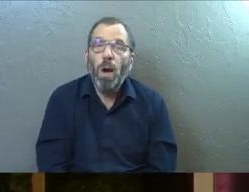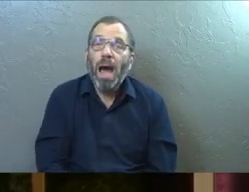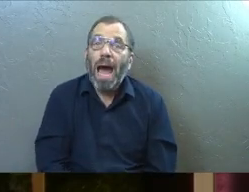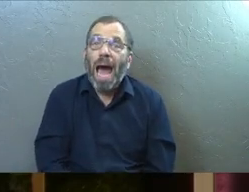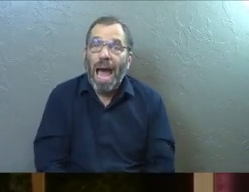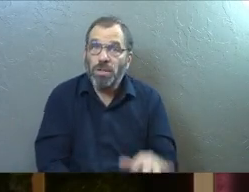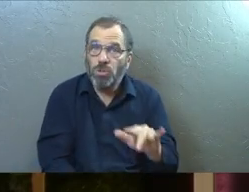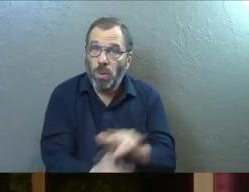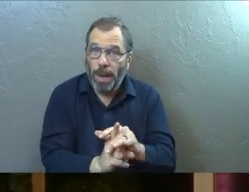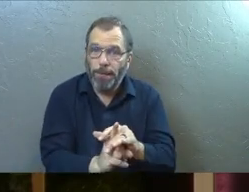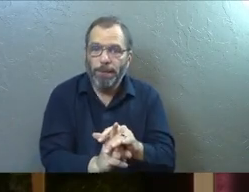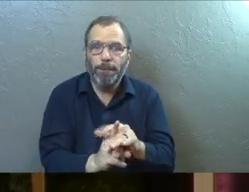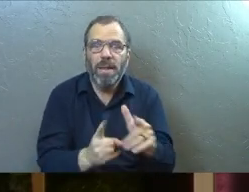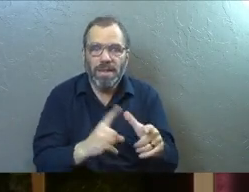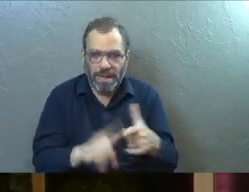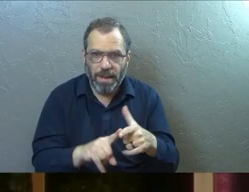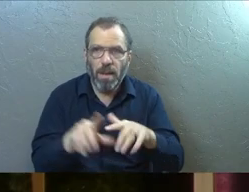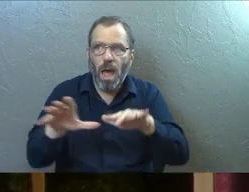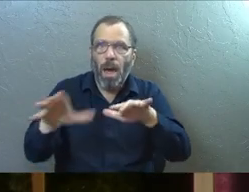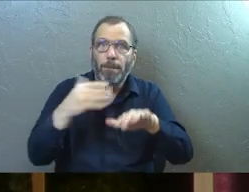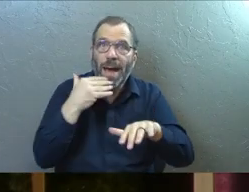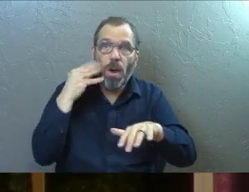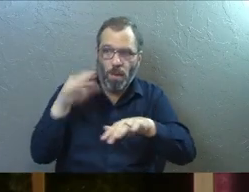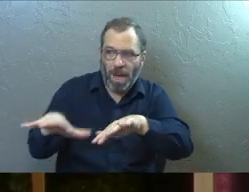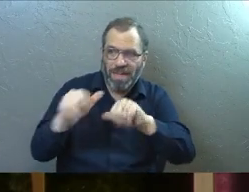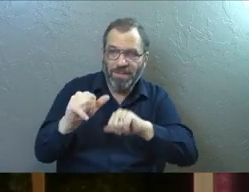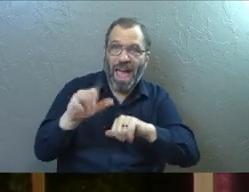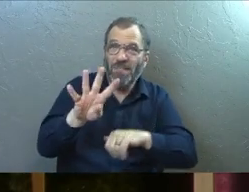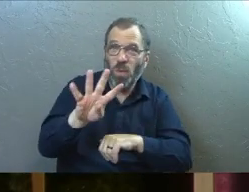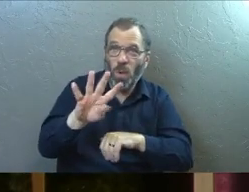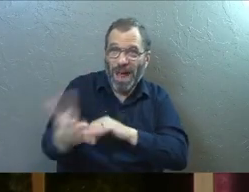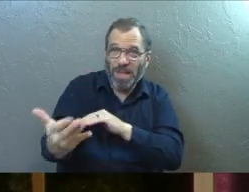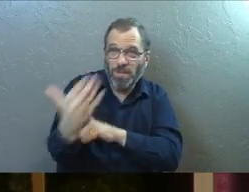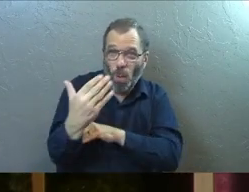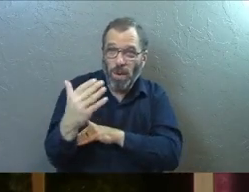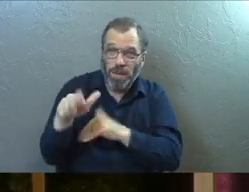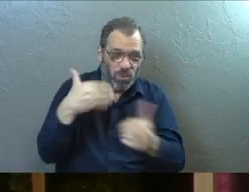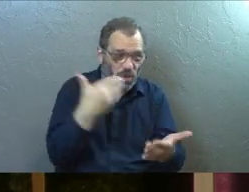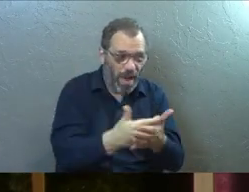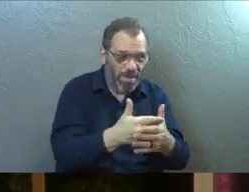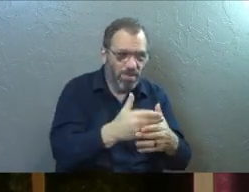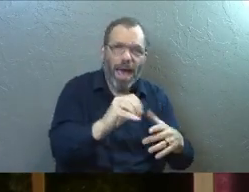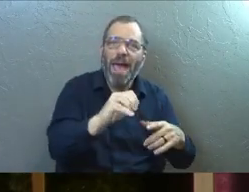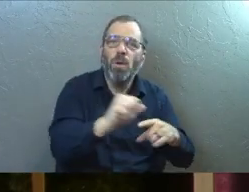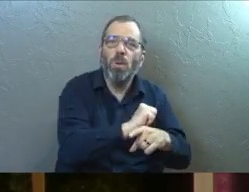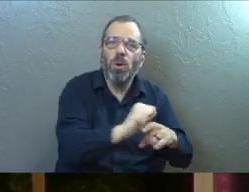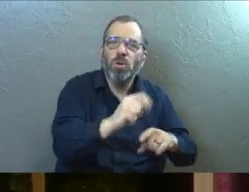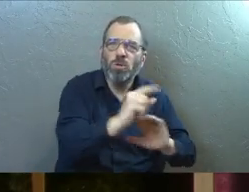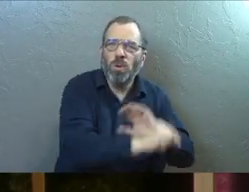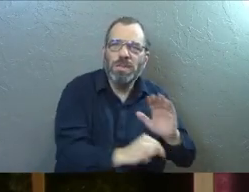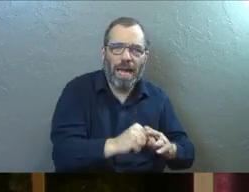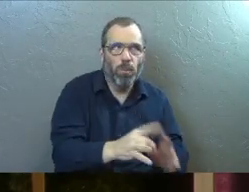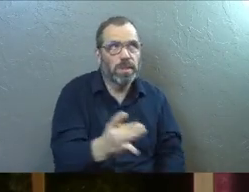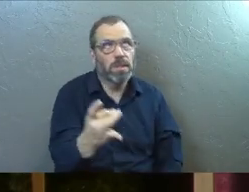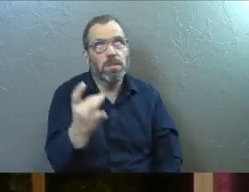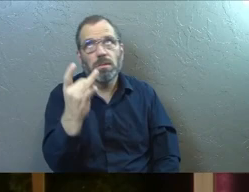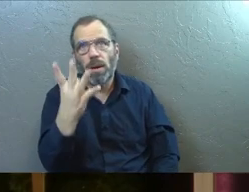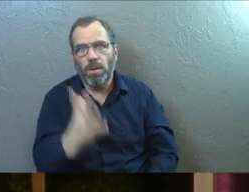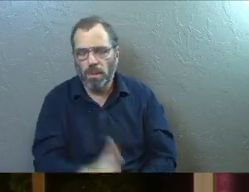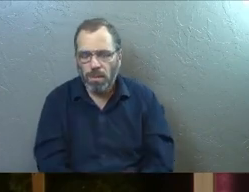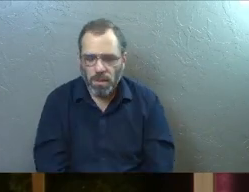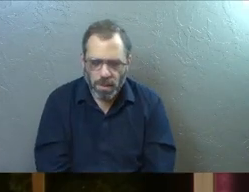kind of far away, and so we had to leave my house at 4 a.m. to get there by the rehearsal time, which is just terrible, you